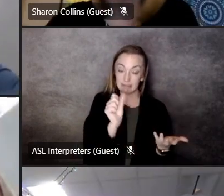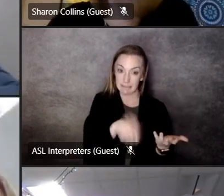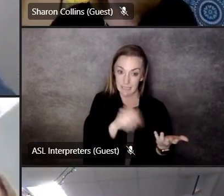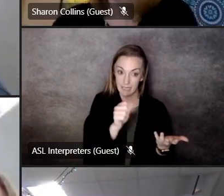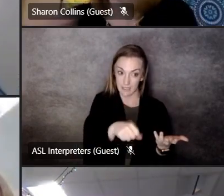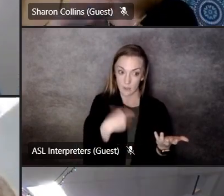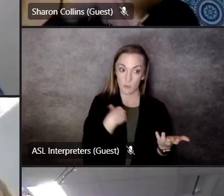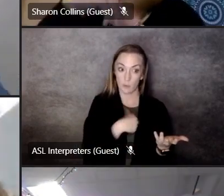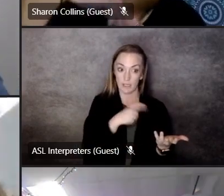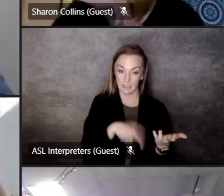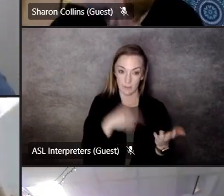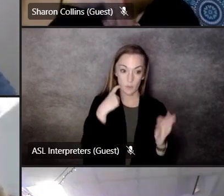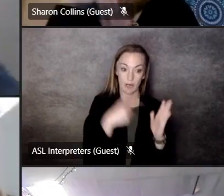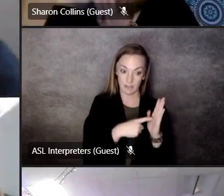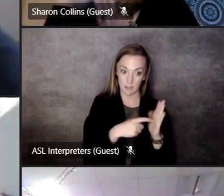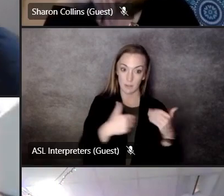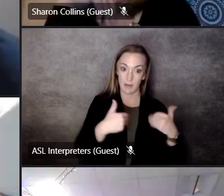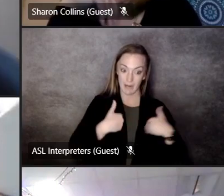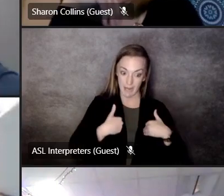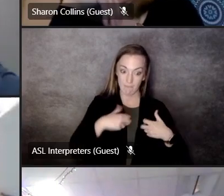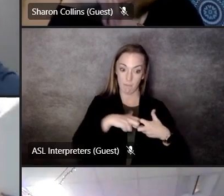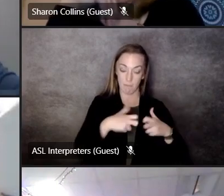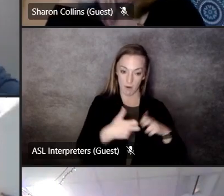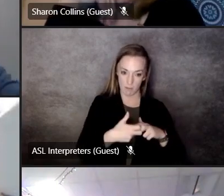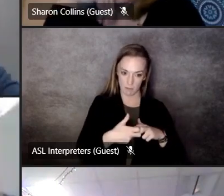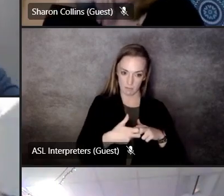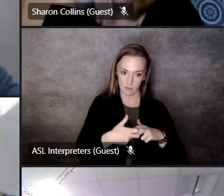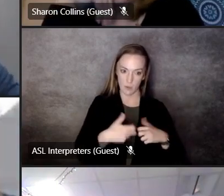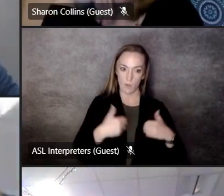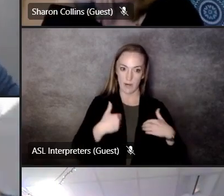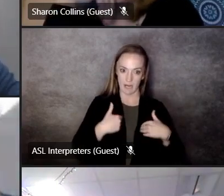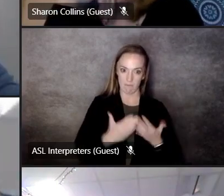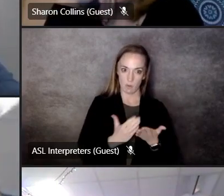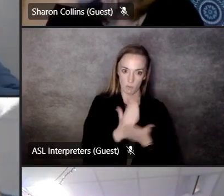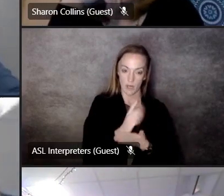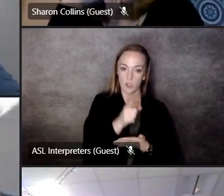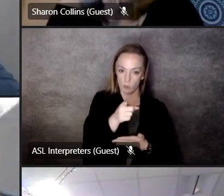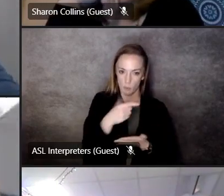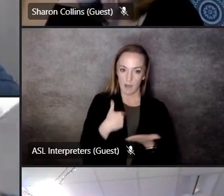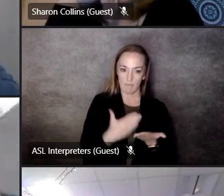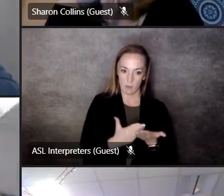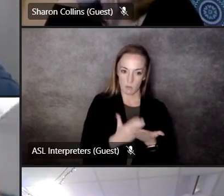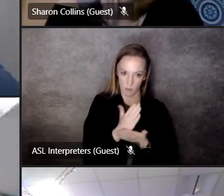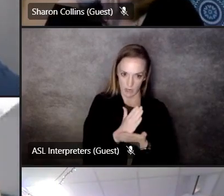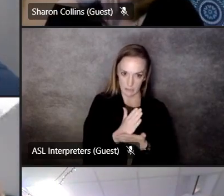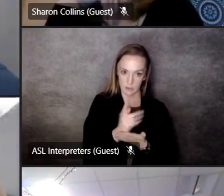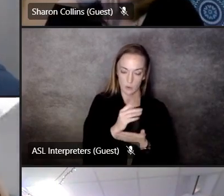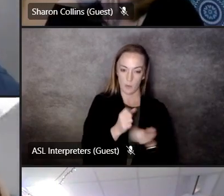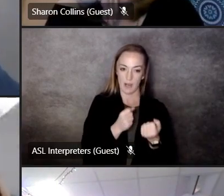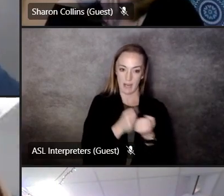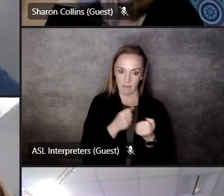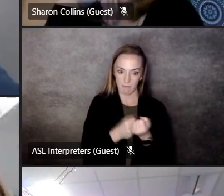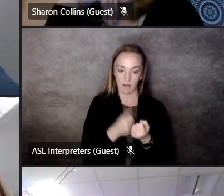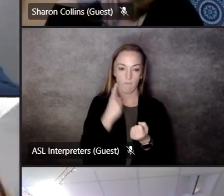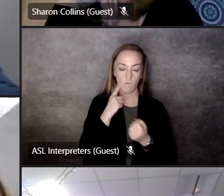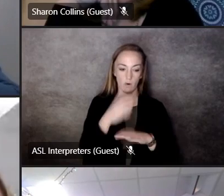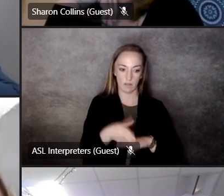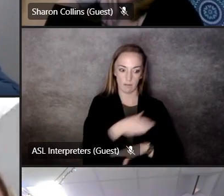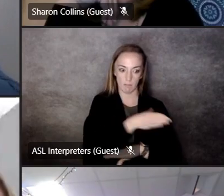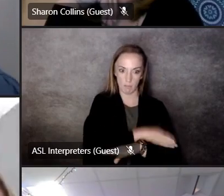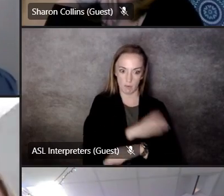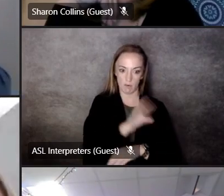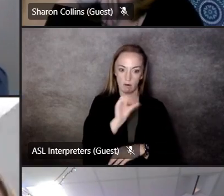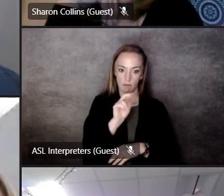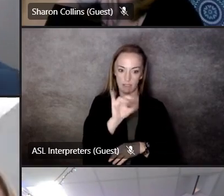them. We have a right, you have a right to advocate for the conditions that are prime for you